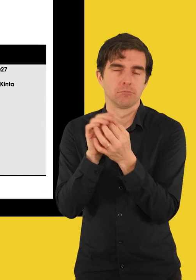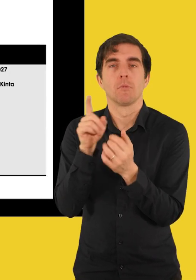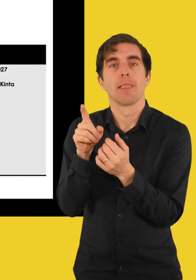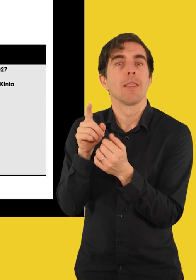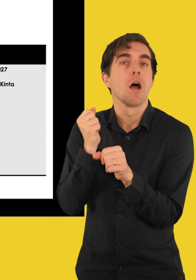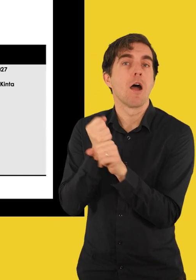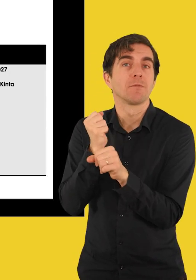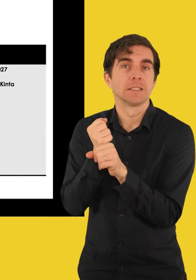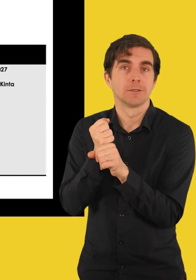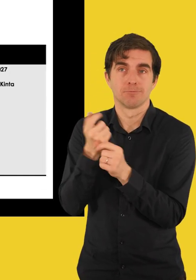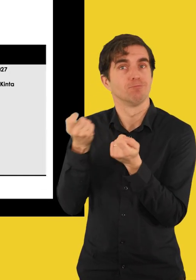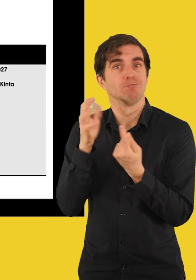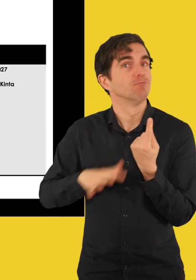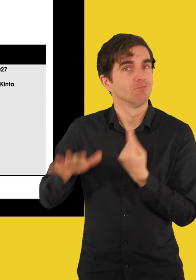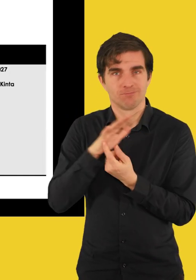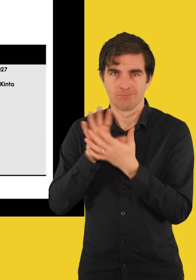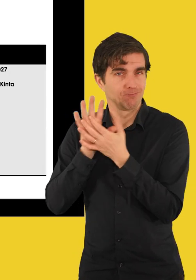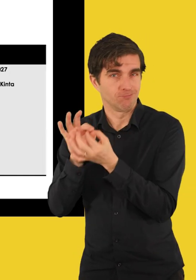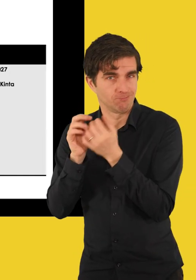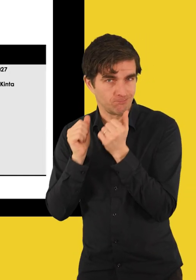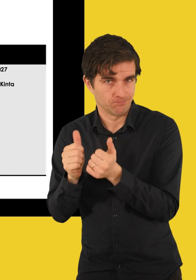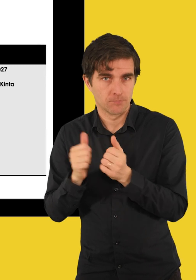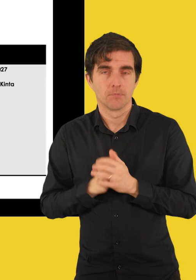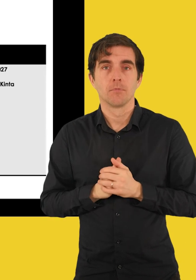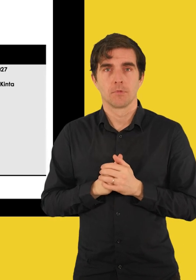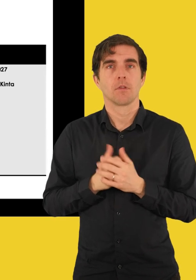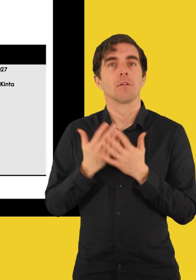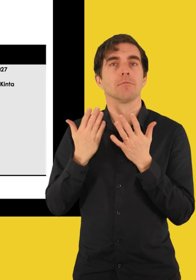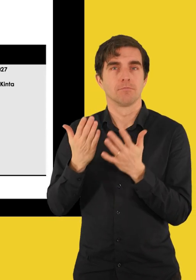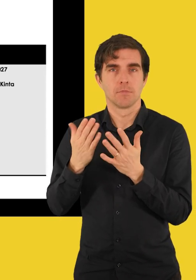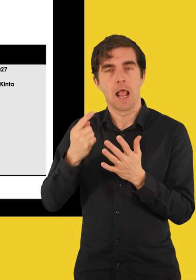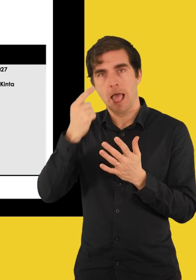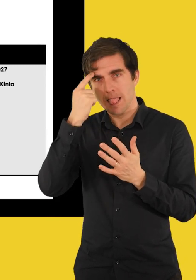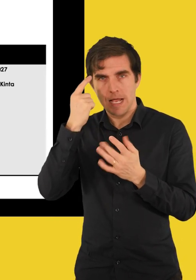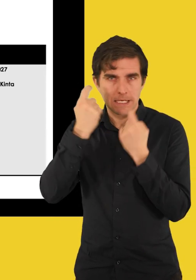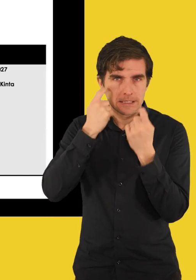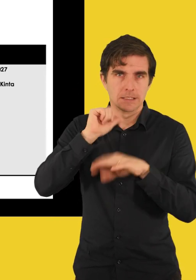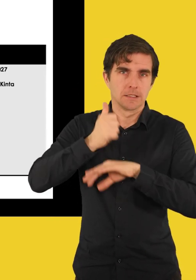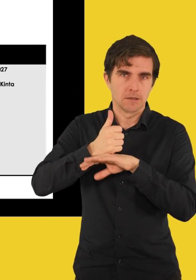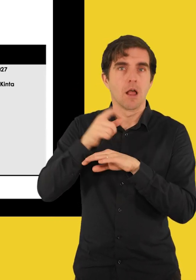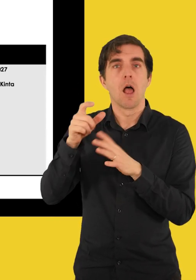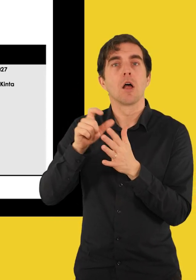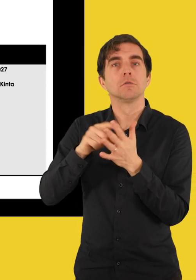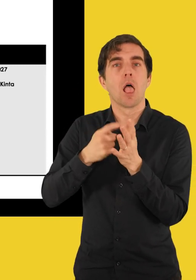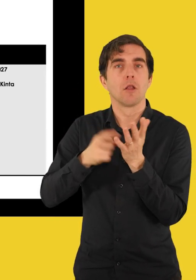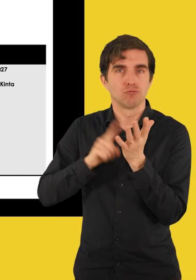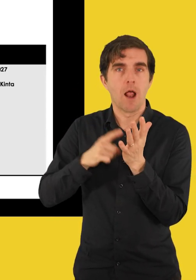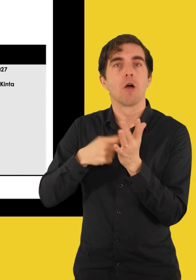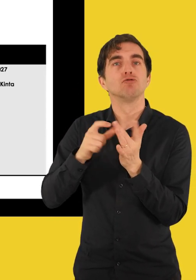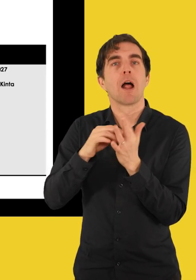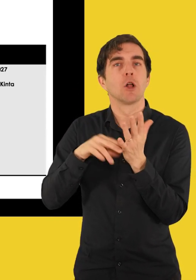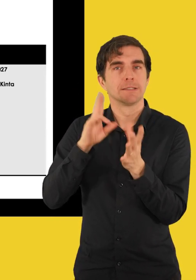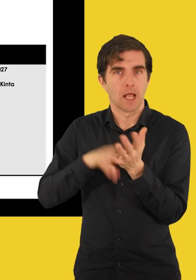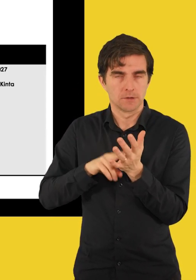had a good cooperation with the state government, represented by a think tank called Institute